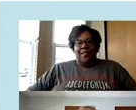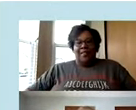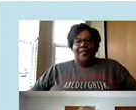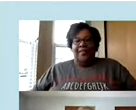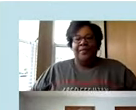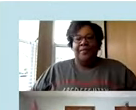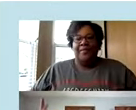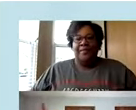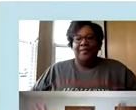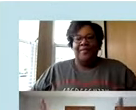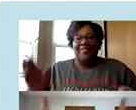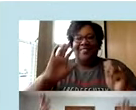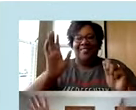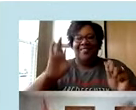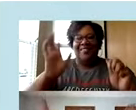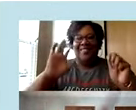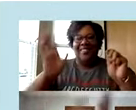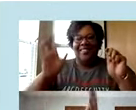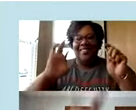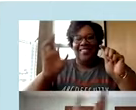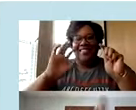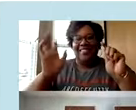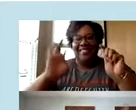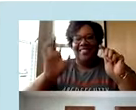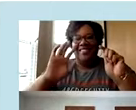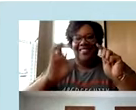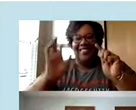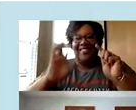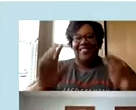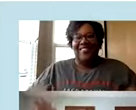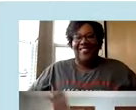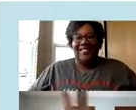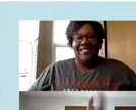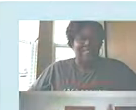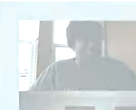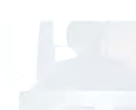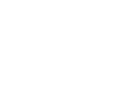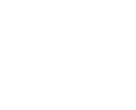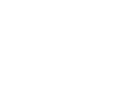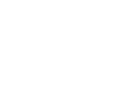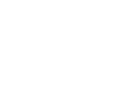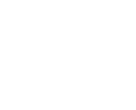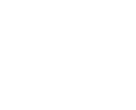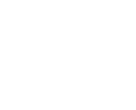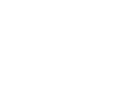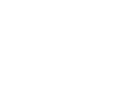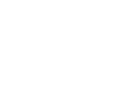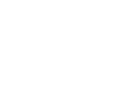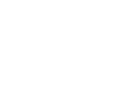graduates. Congratulations! Yay! Congratulations!